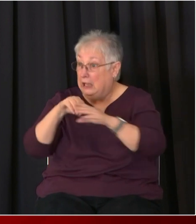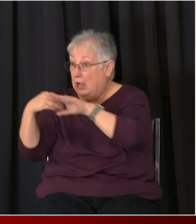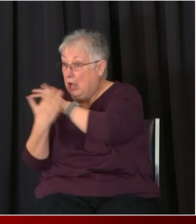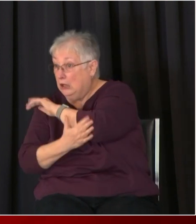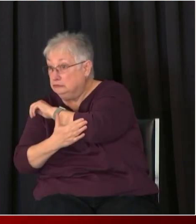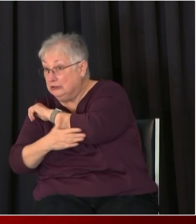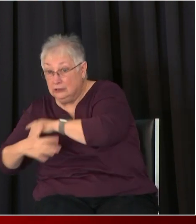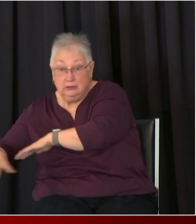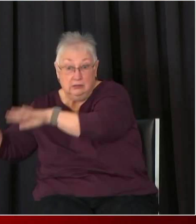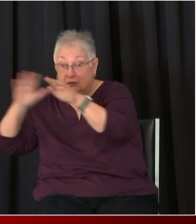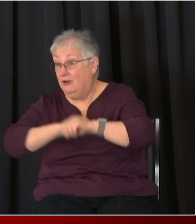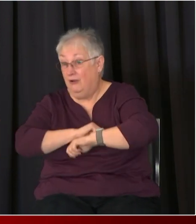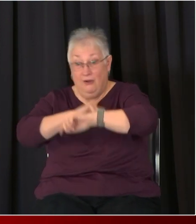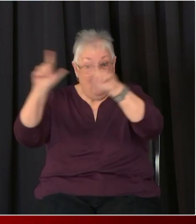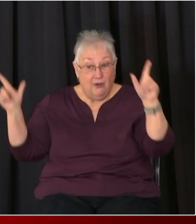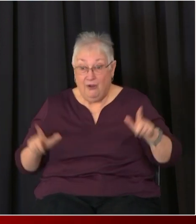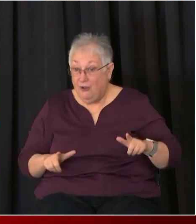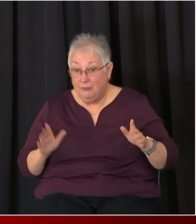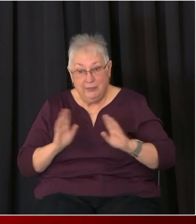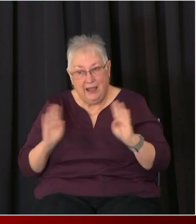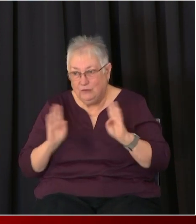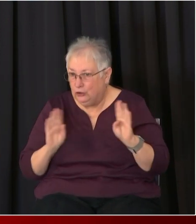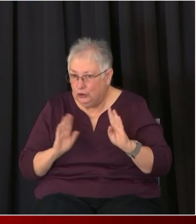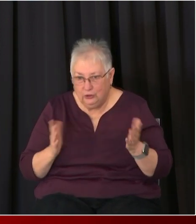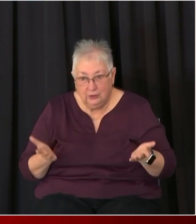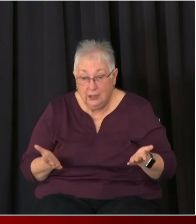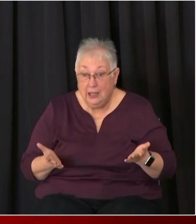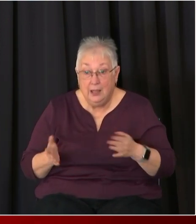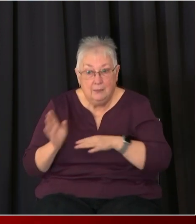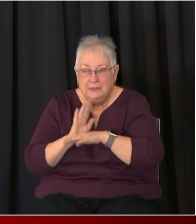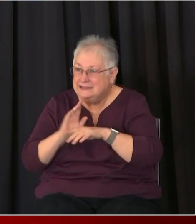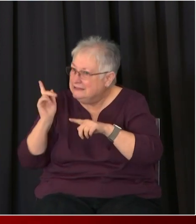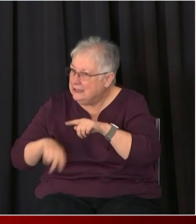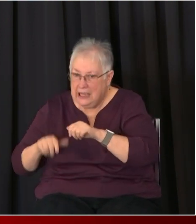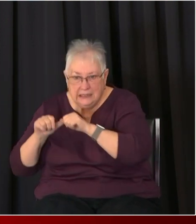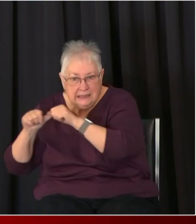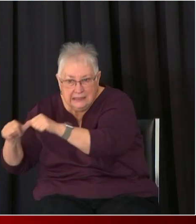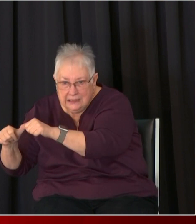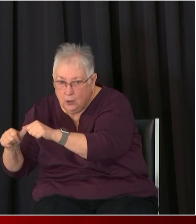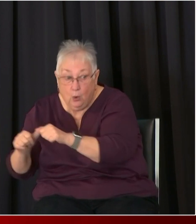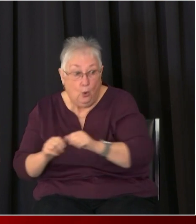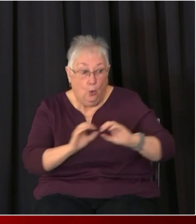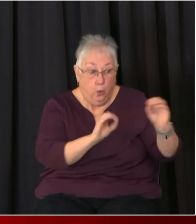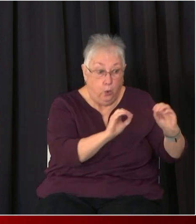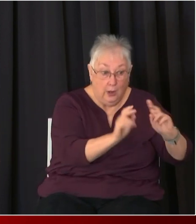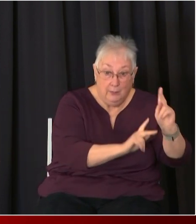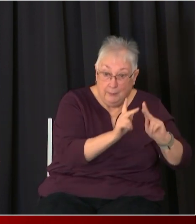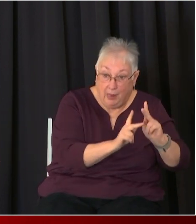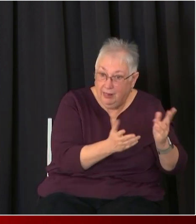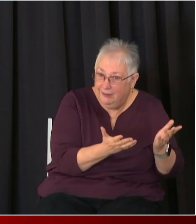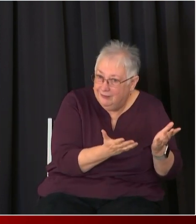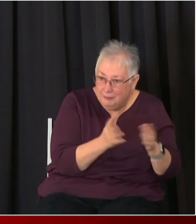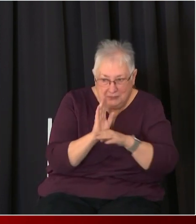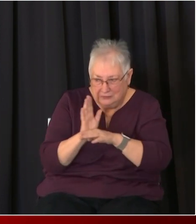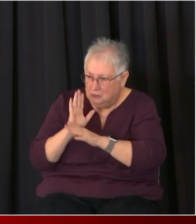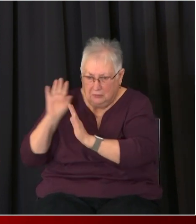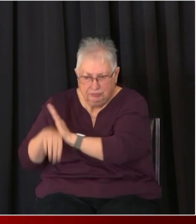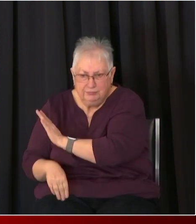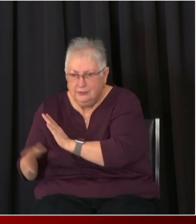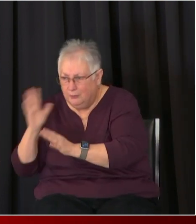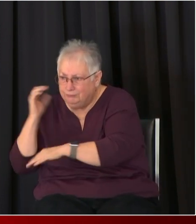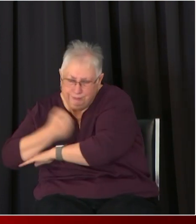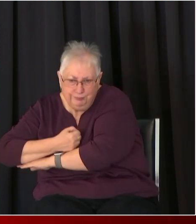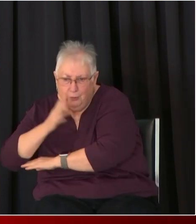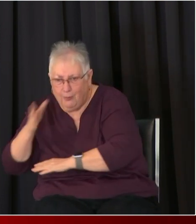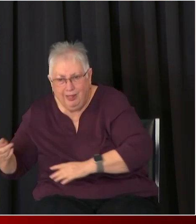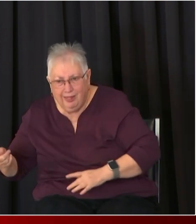the behaviors. A business doesn't exist without people and without their customers. So I don't know how you can say you focus on their behavior and